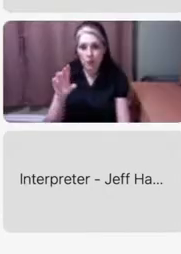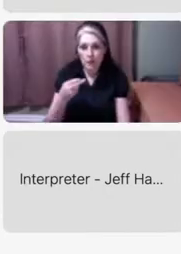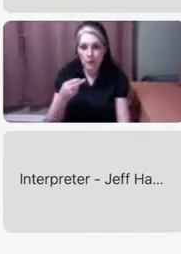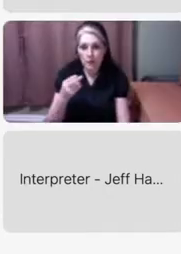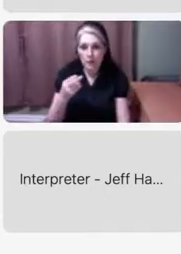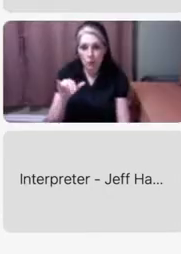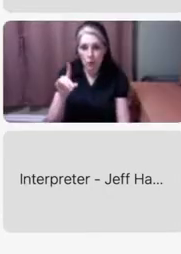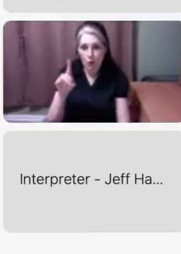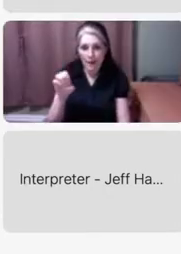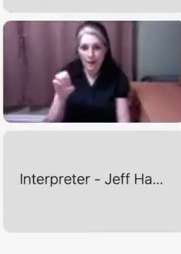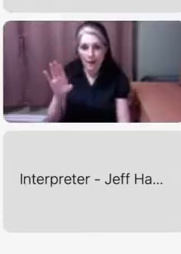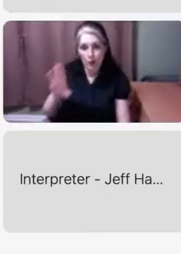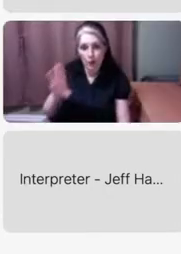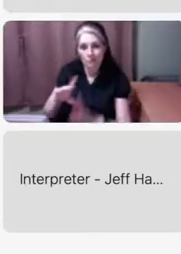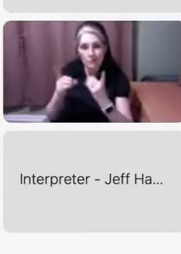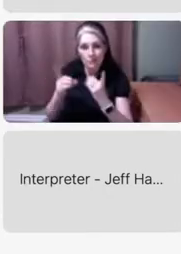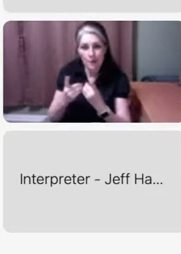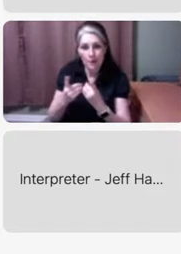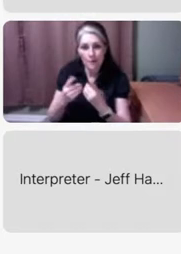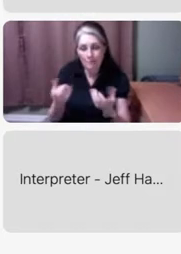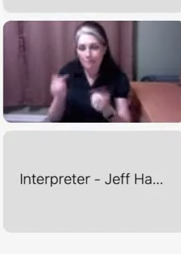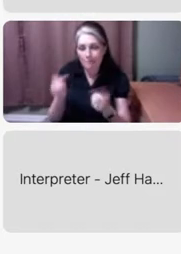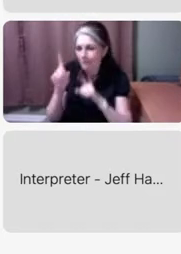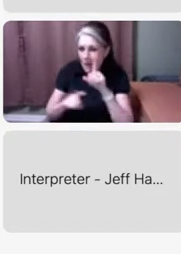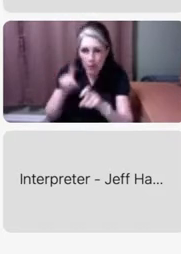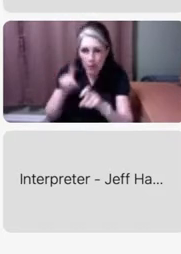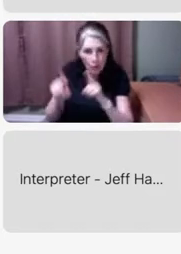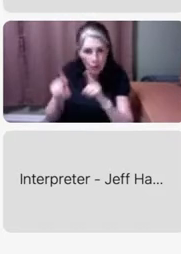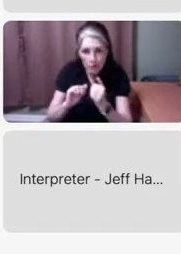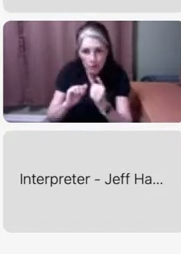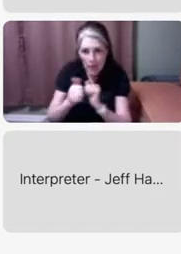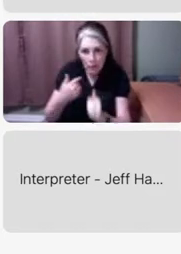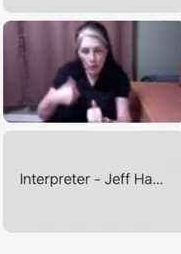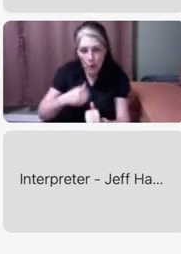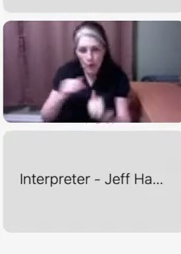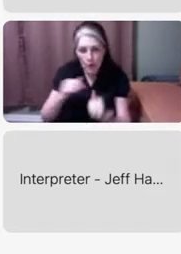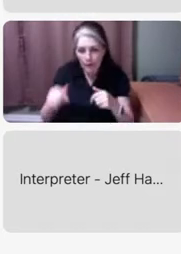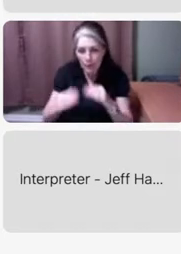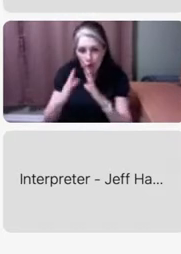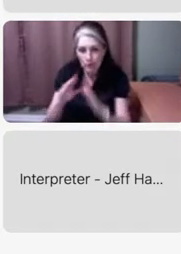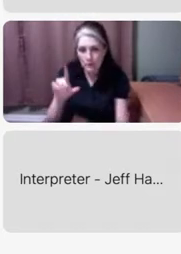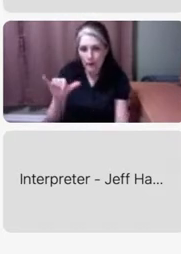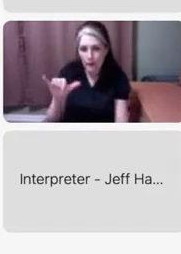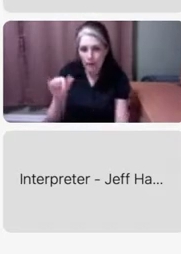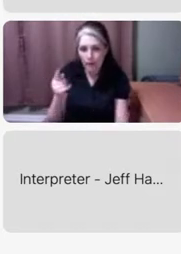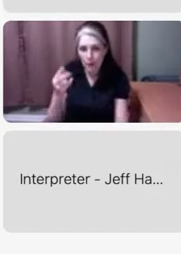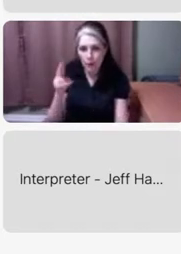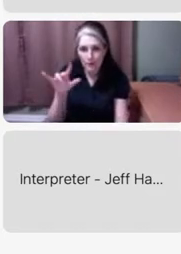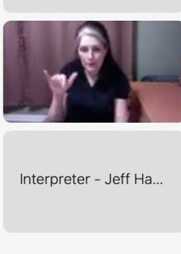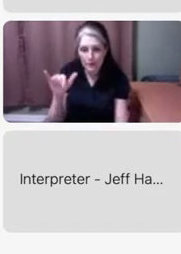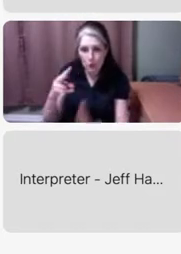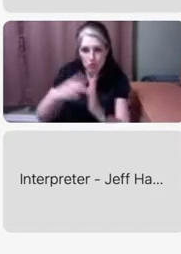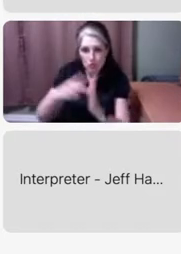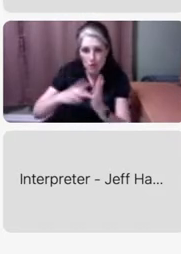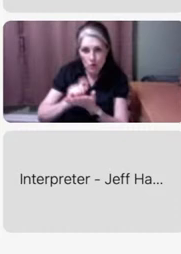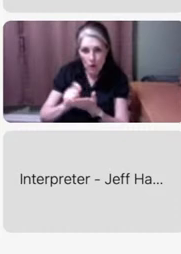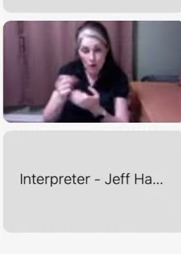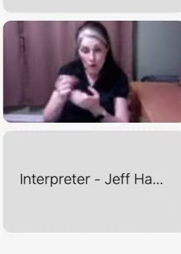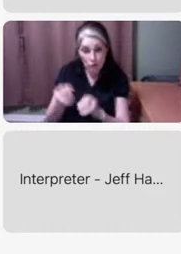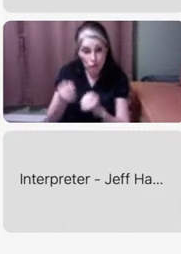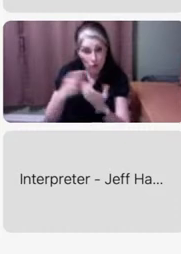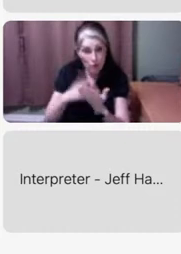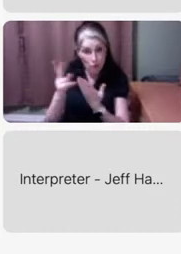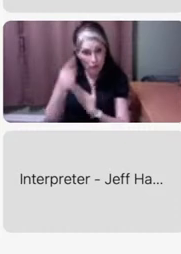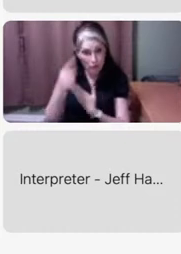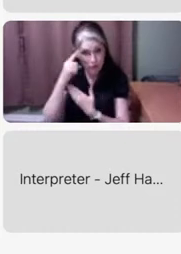i have a lot of questions as far as how are we addressing literacy do we have a strong program for our kiddos have we identified